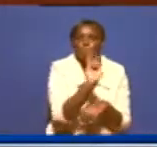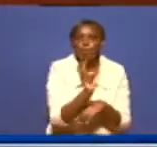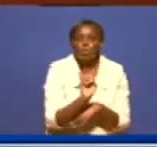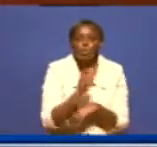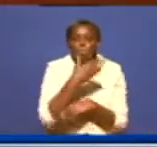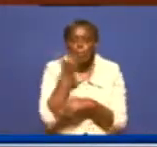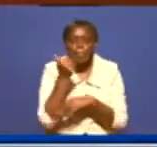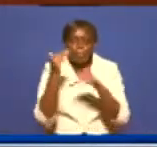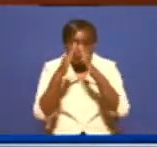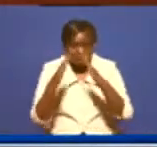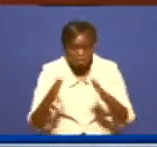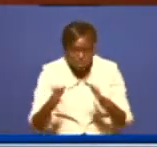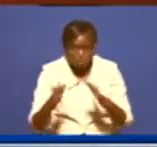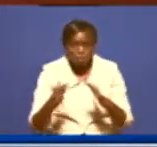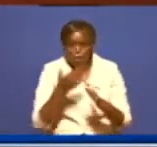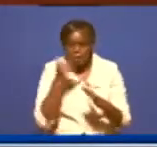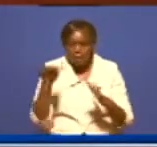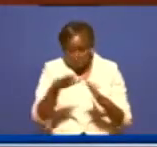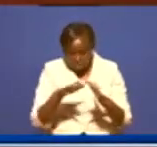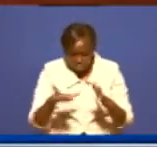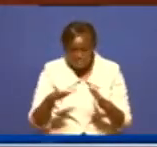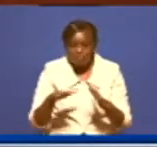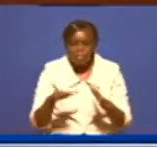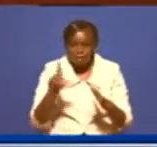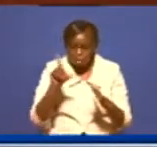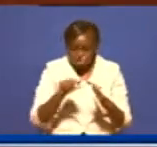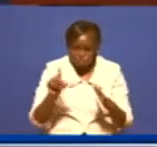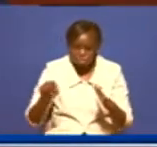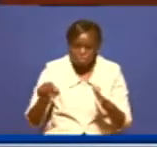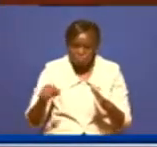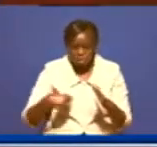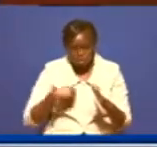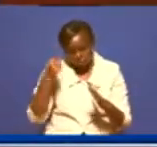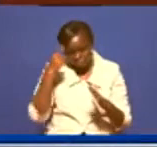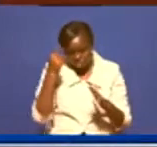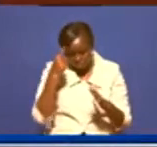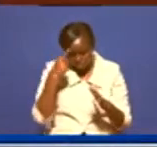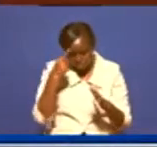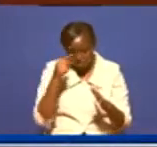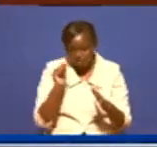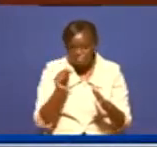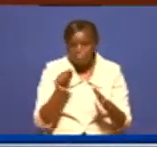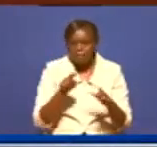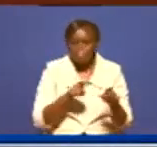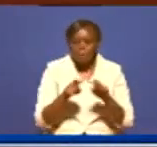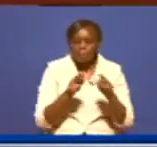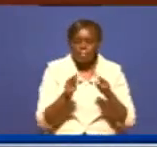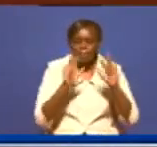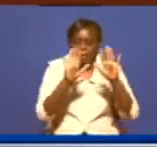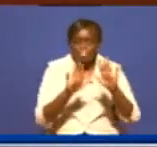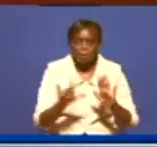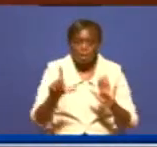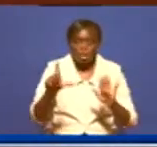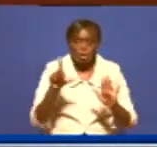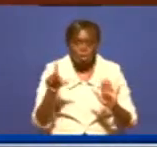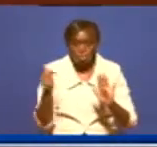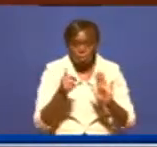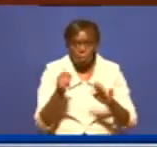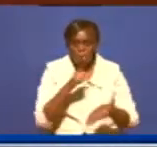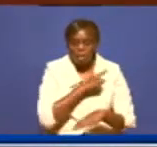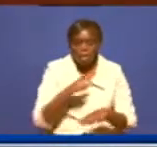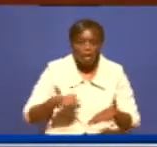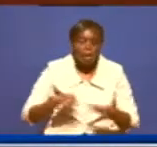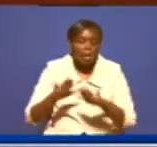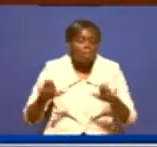better housing, a better place where they can afford. So I think this stopgap measure is very important, because sometimes when landlords want